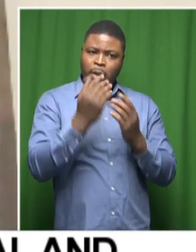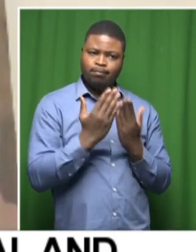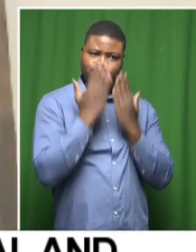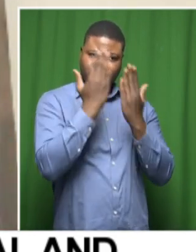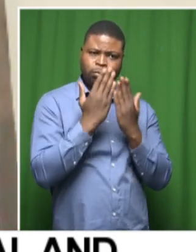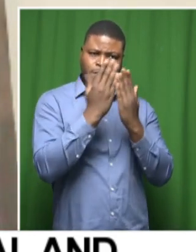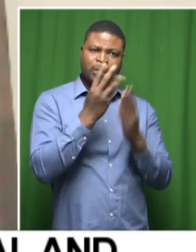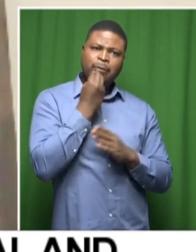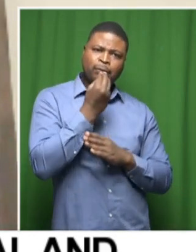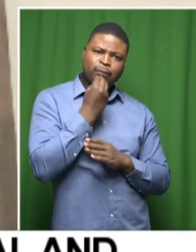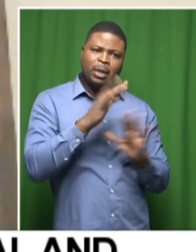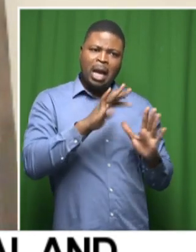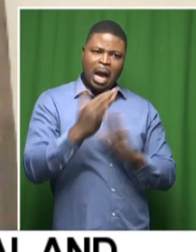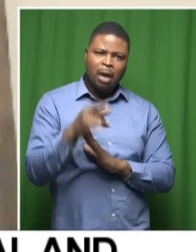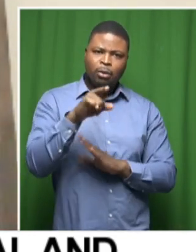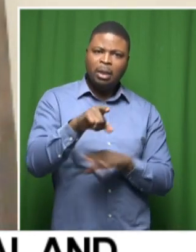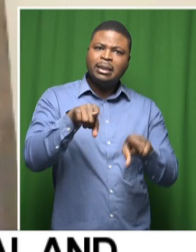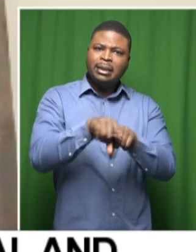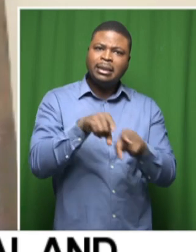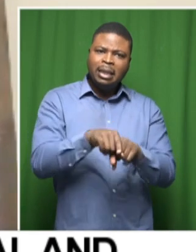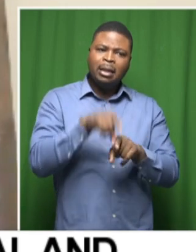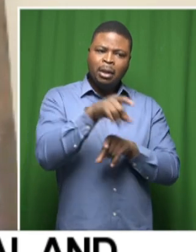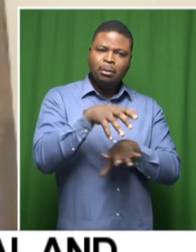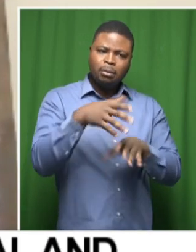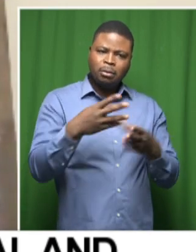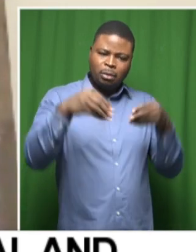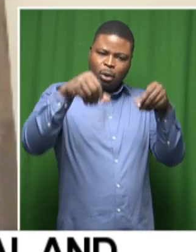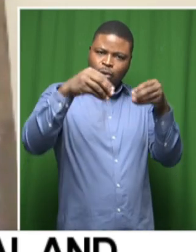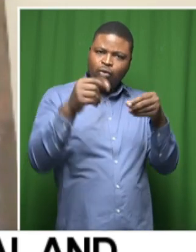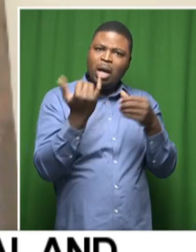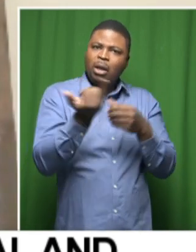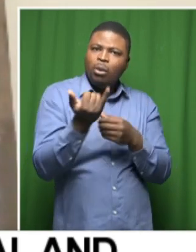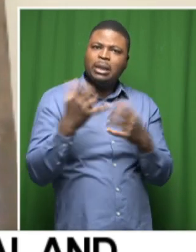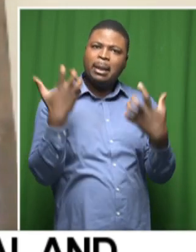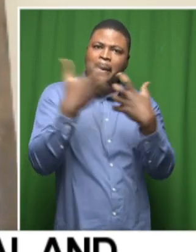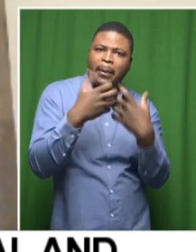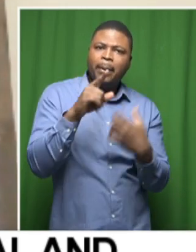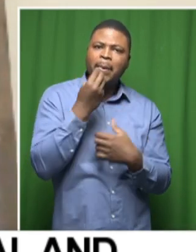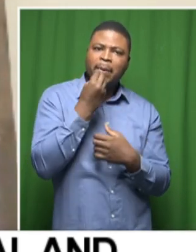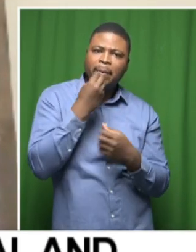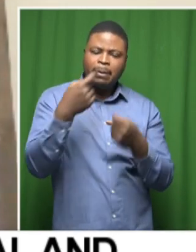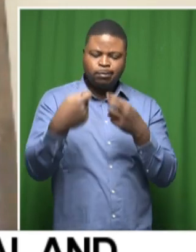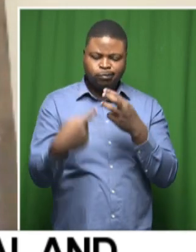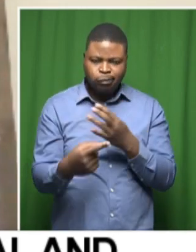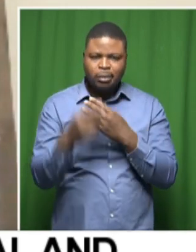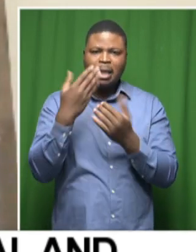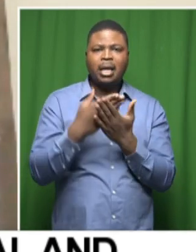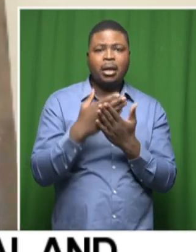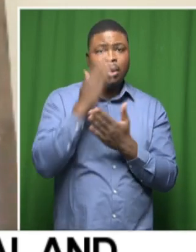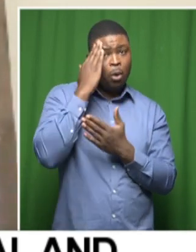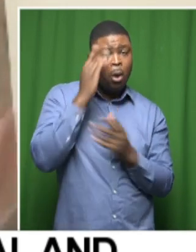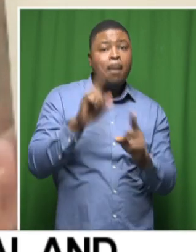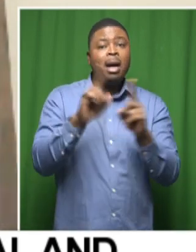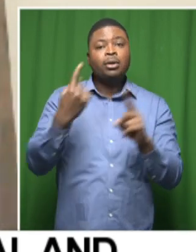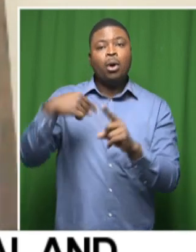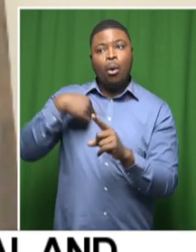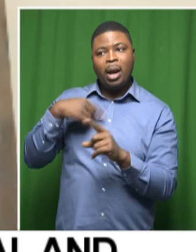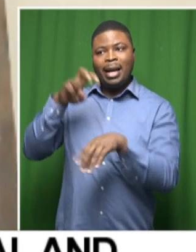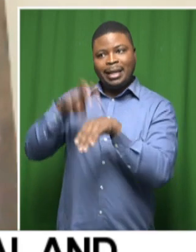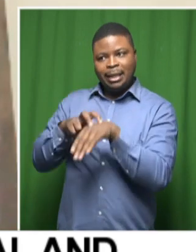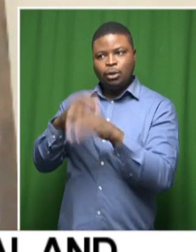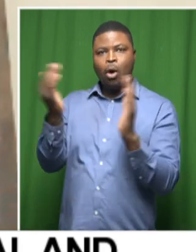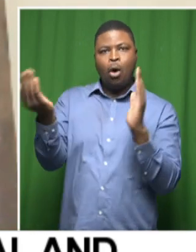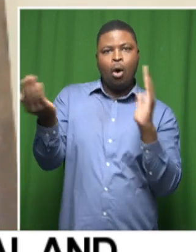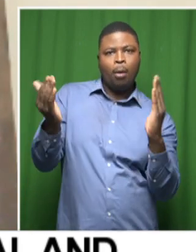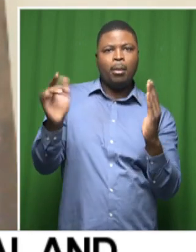the amount that the soil is actually able to yield is dramatically reduced? So I think we've got to be able to balance employability with the reality